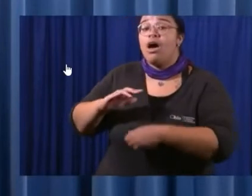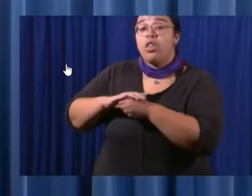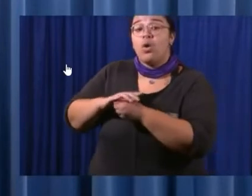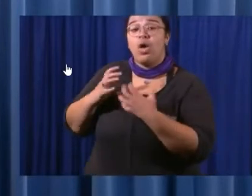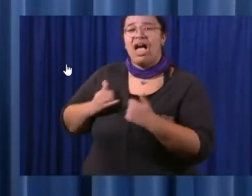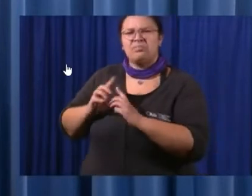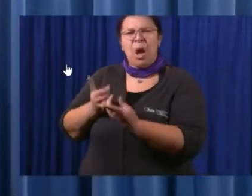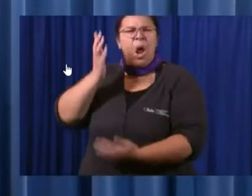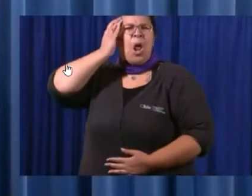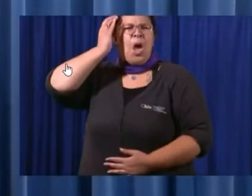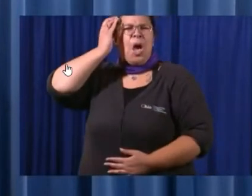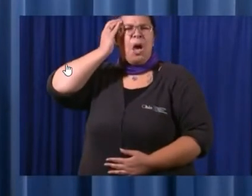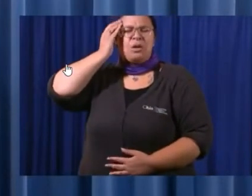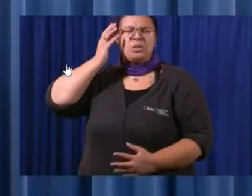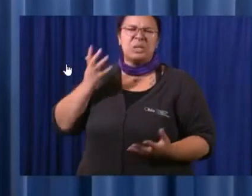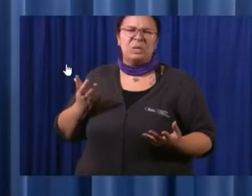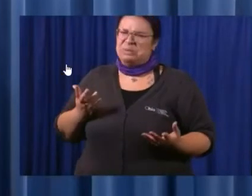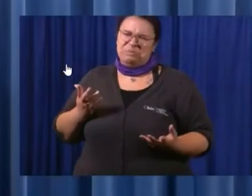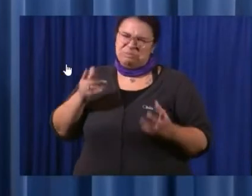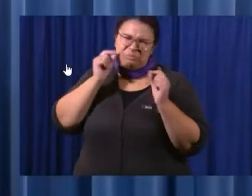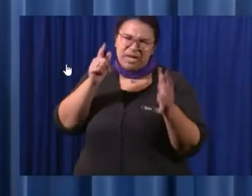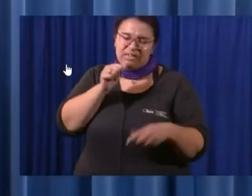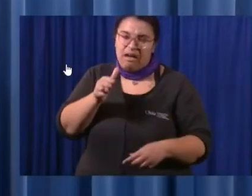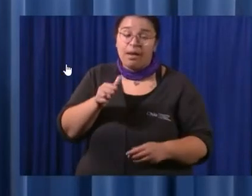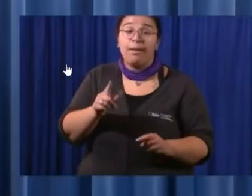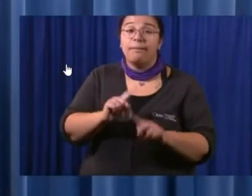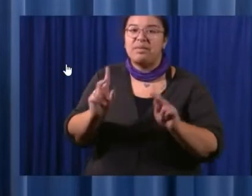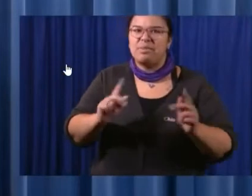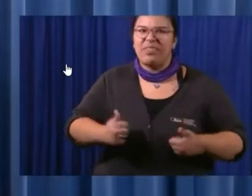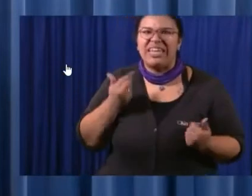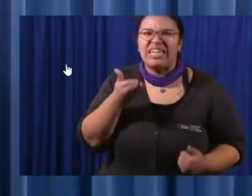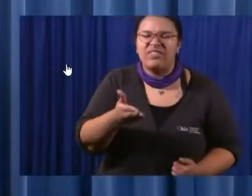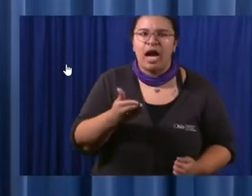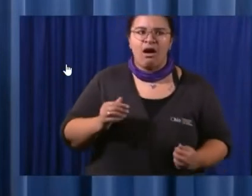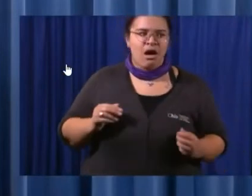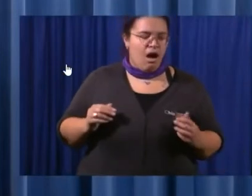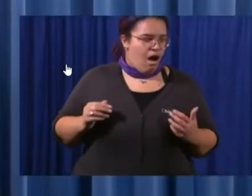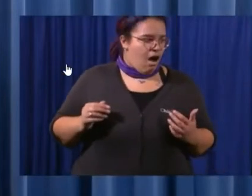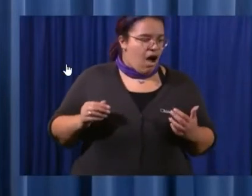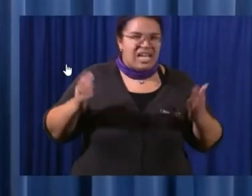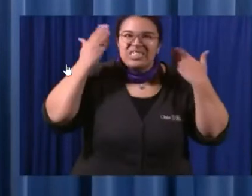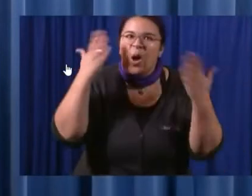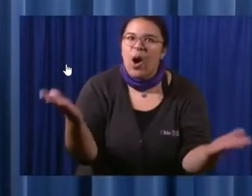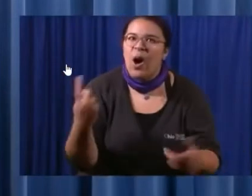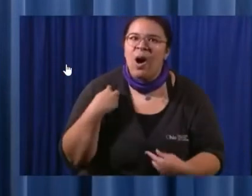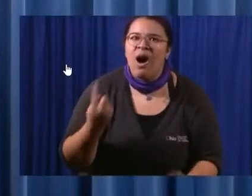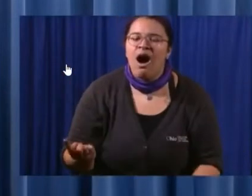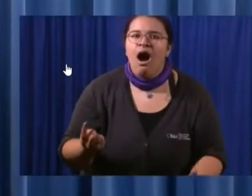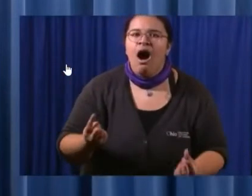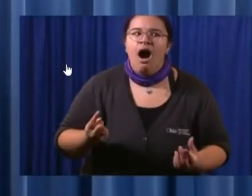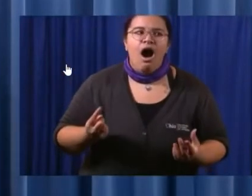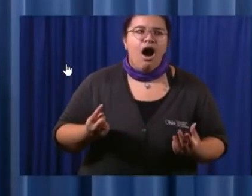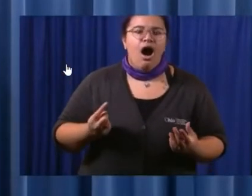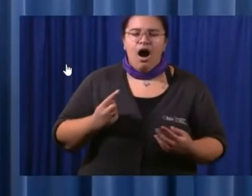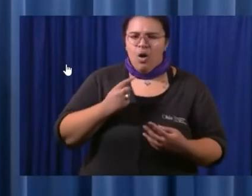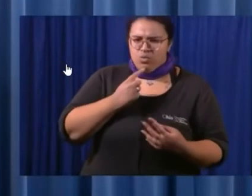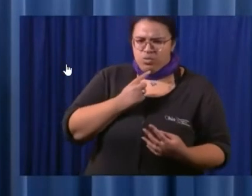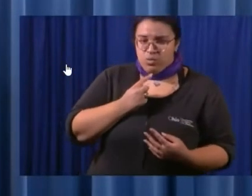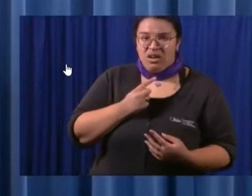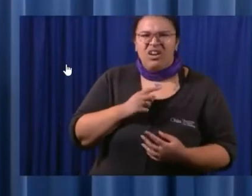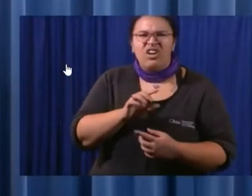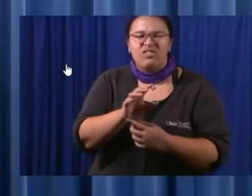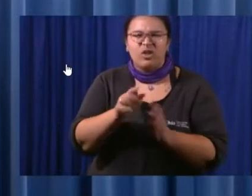know, okay, well, we're red. Or in the case of Franklin County, not only are we red, but, you know, we may be moving into purple.